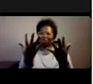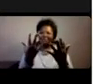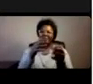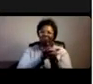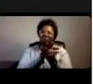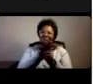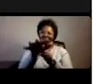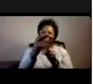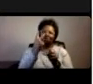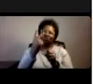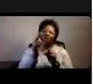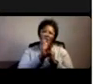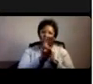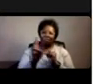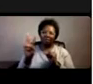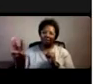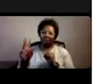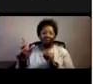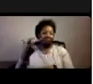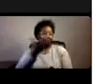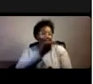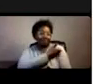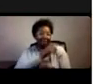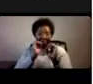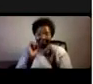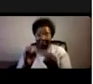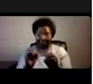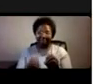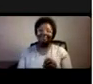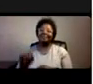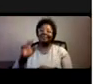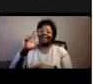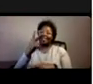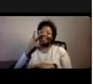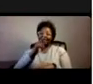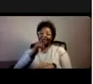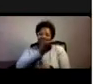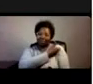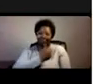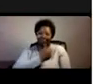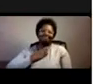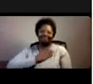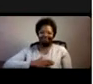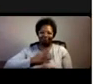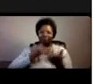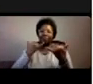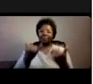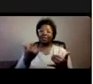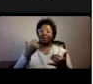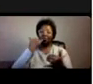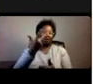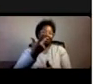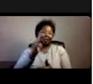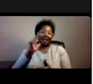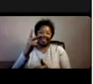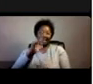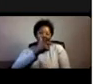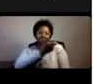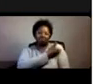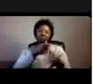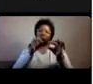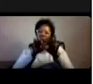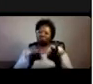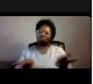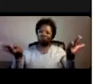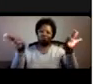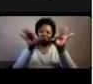if you're not vaccinated, get your booster if you're not have not received your booster. We know that is a powerful tool, so we want to make sure that everyone gets